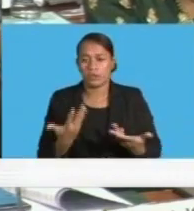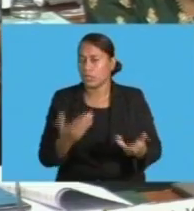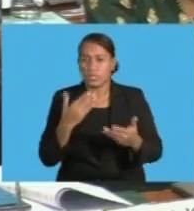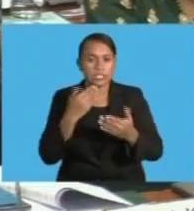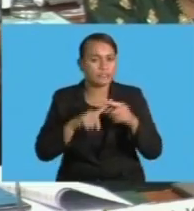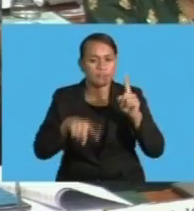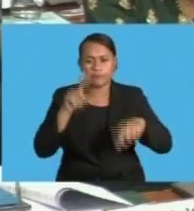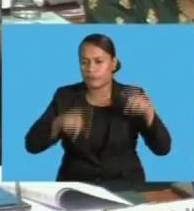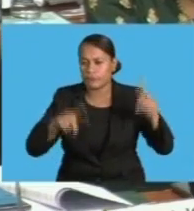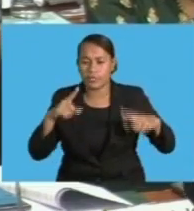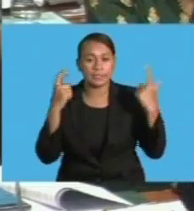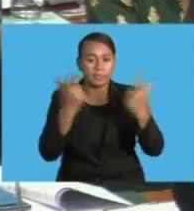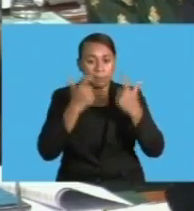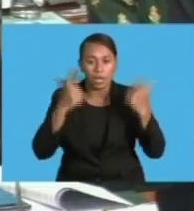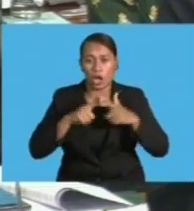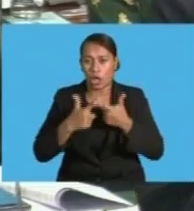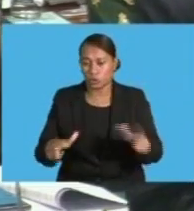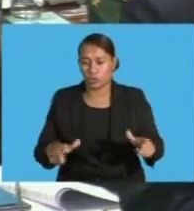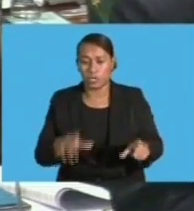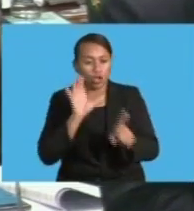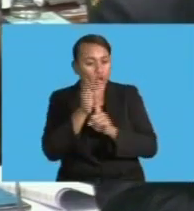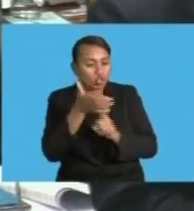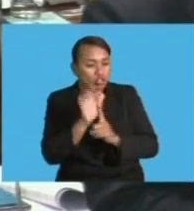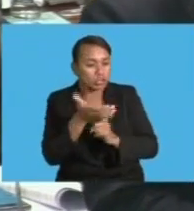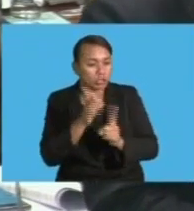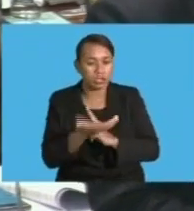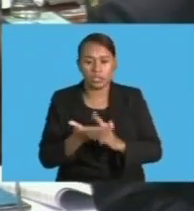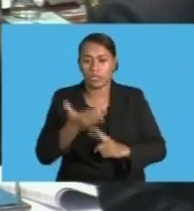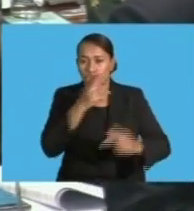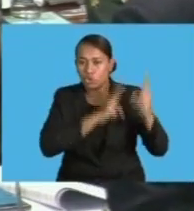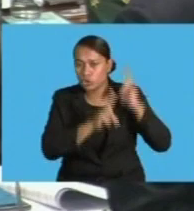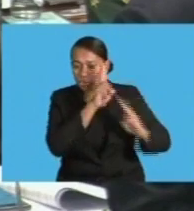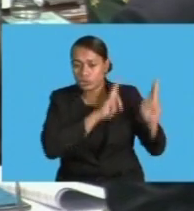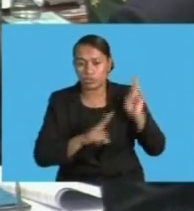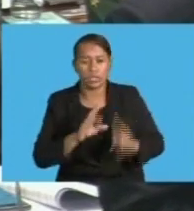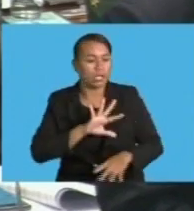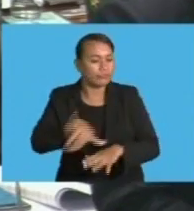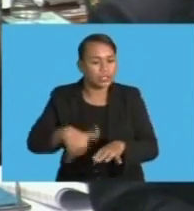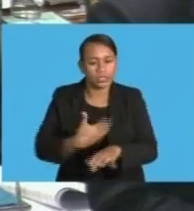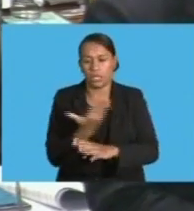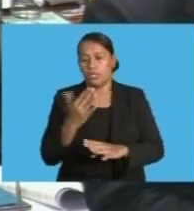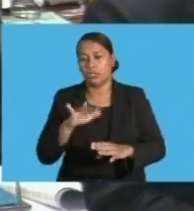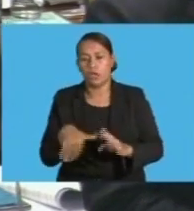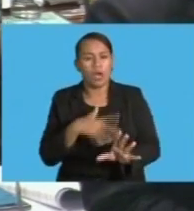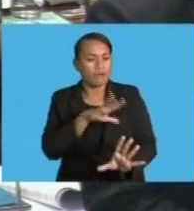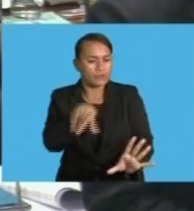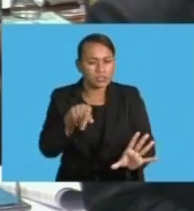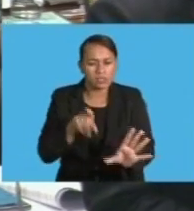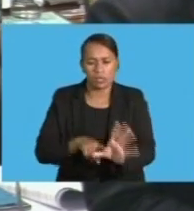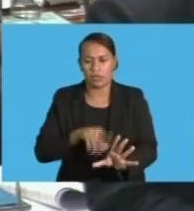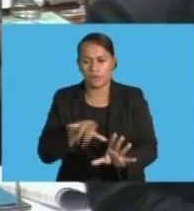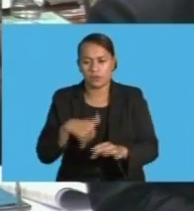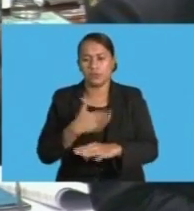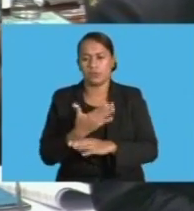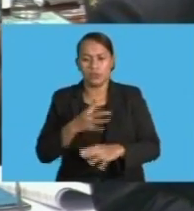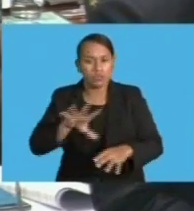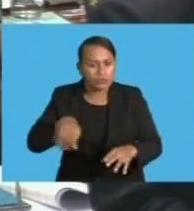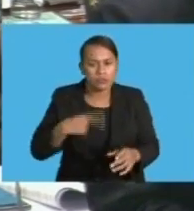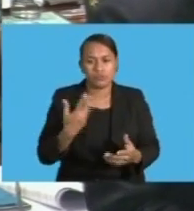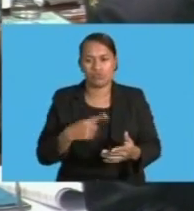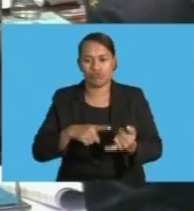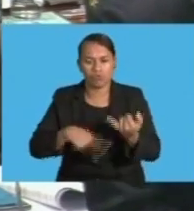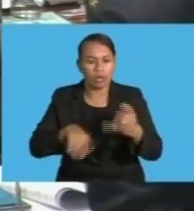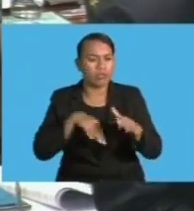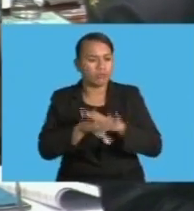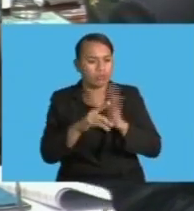culture, history, religion, every day, all year long. Every day in Suva, every day across Tailevu, every day